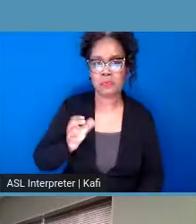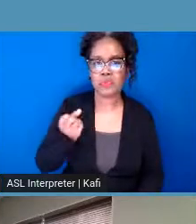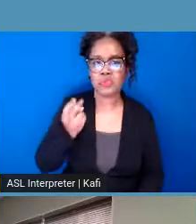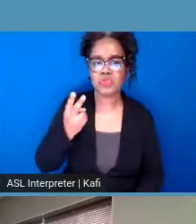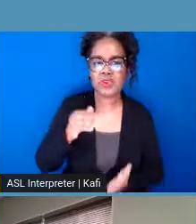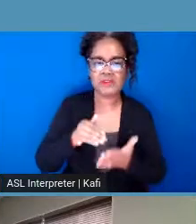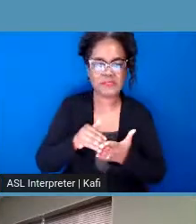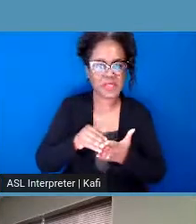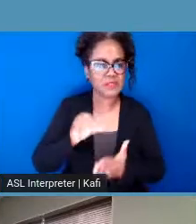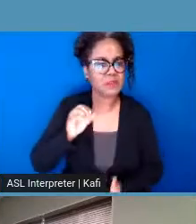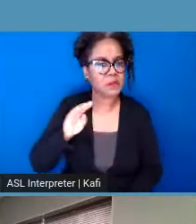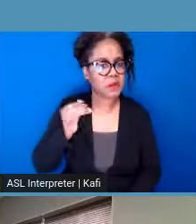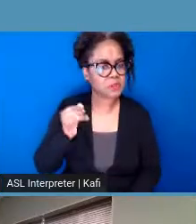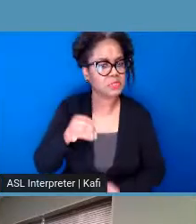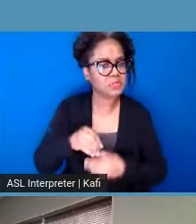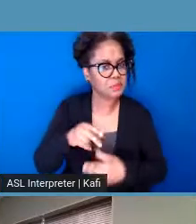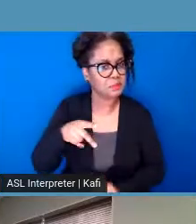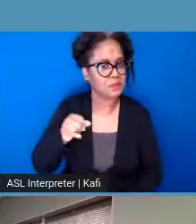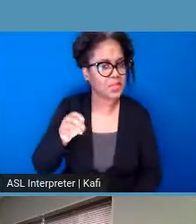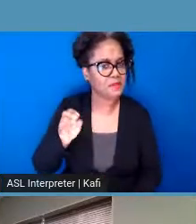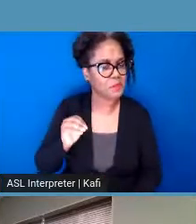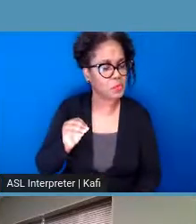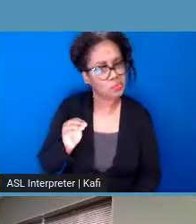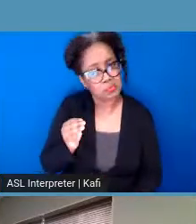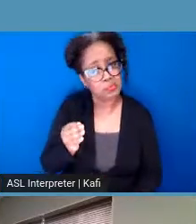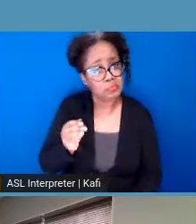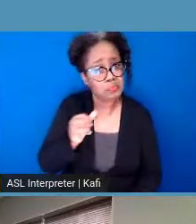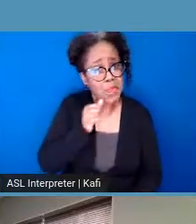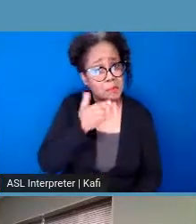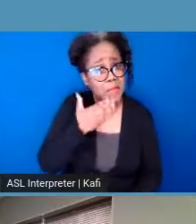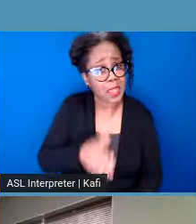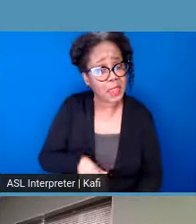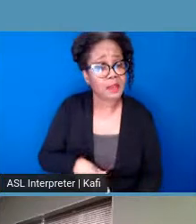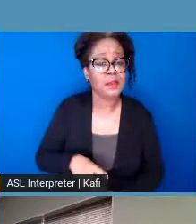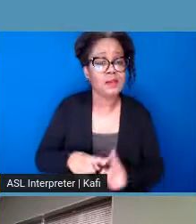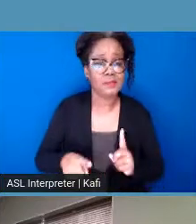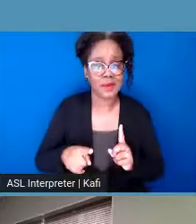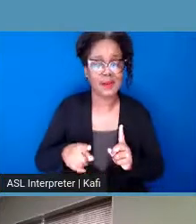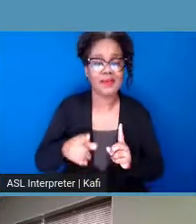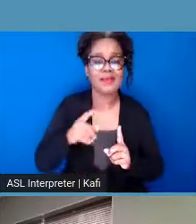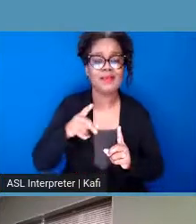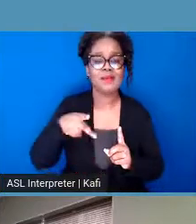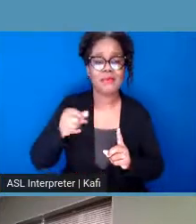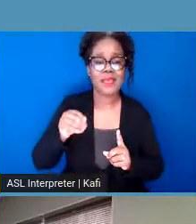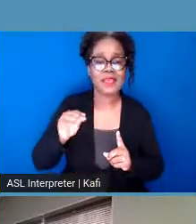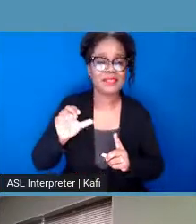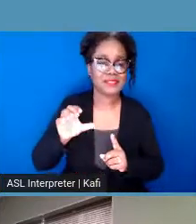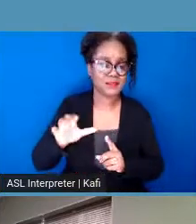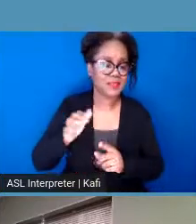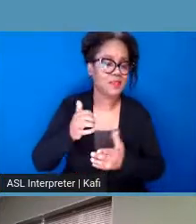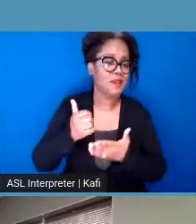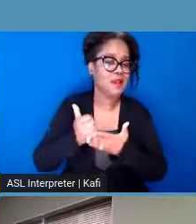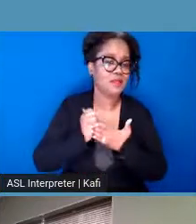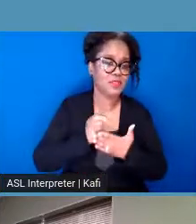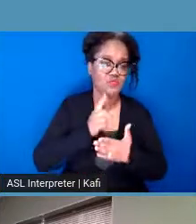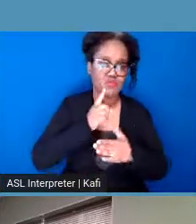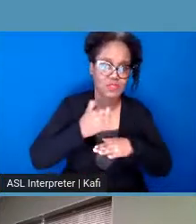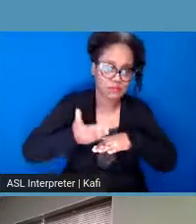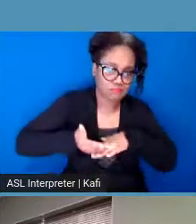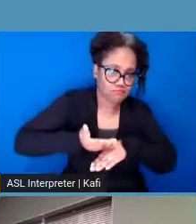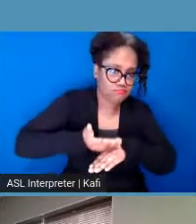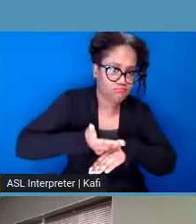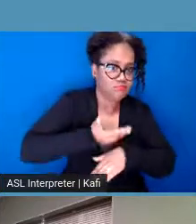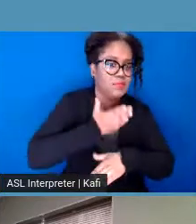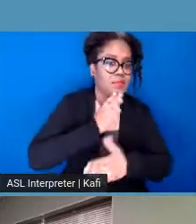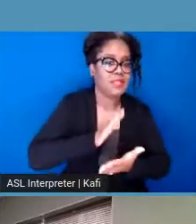platform, which is pretty good. But the pandemic definitely gave us a chance to clean data, which I'll be going into in a little bit later, and get